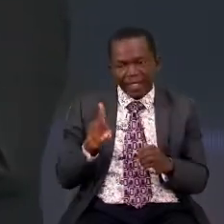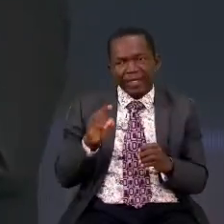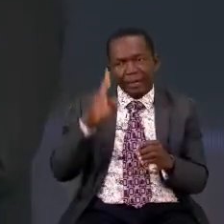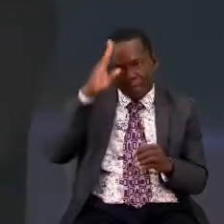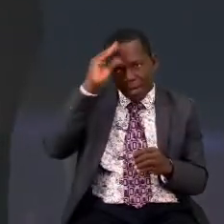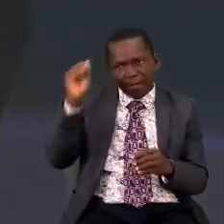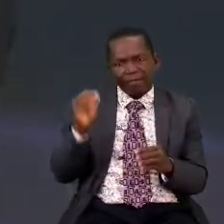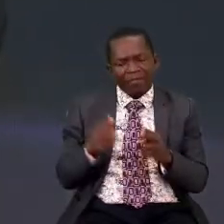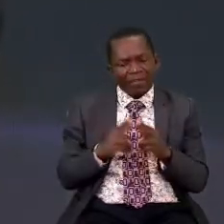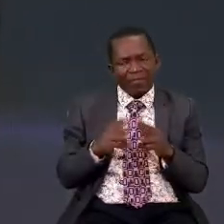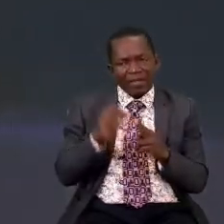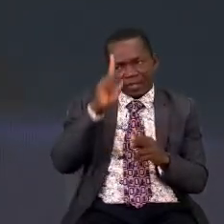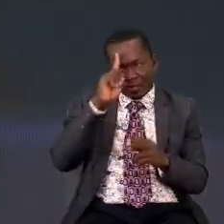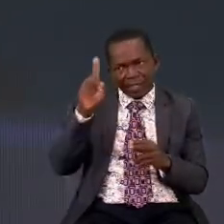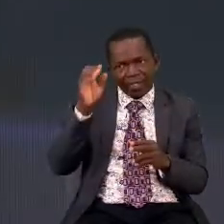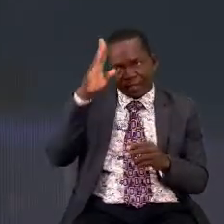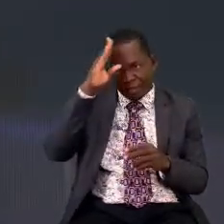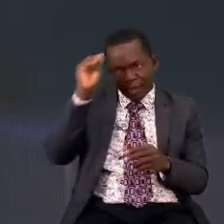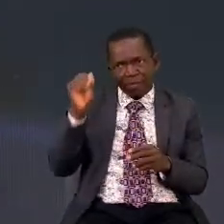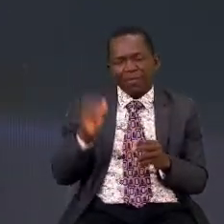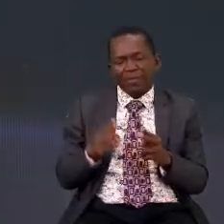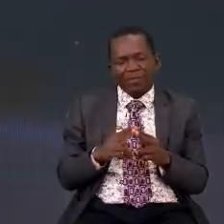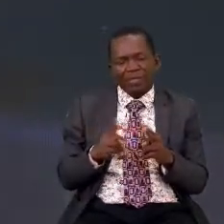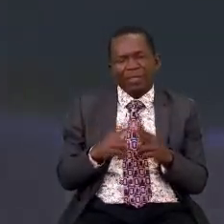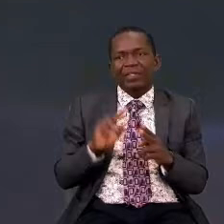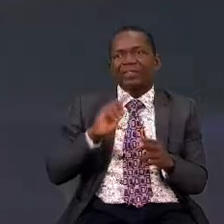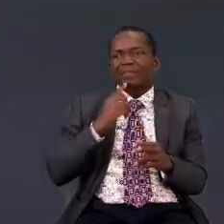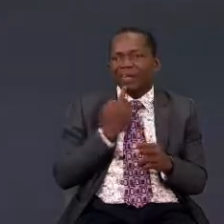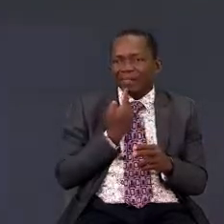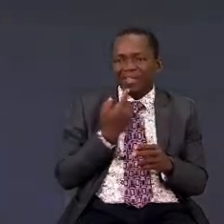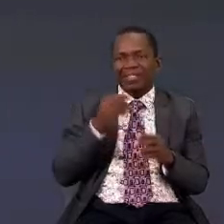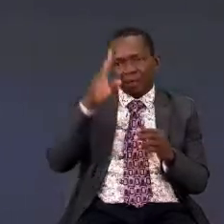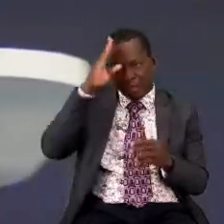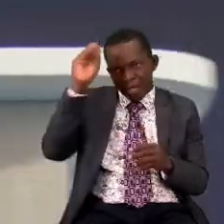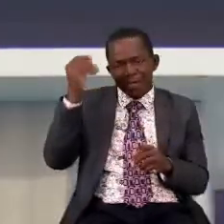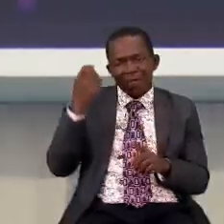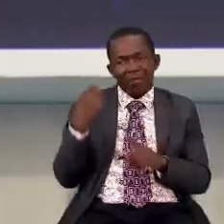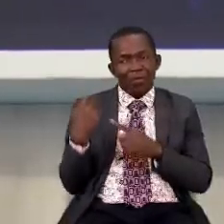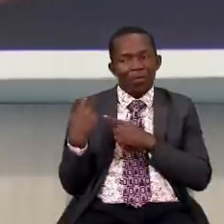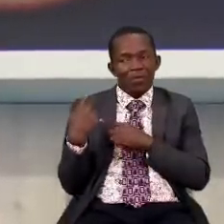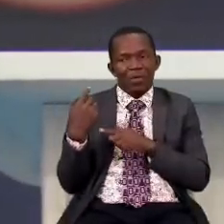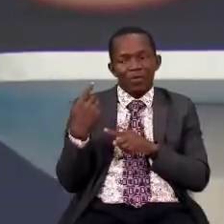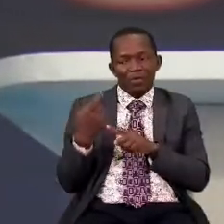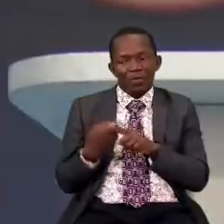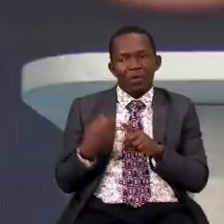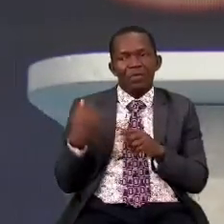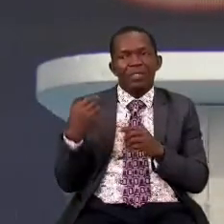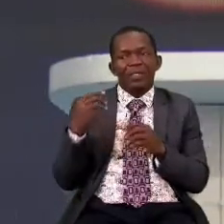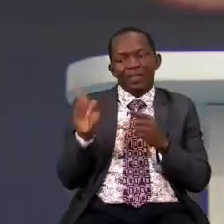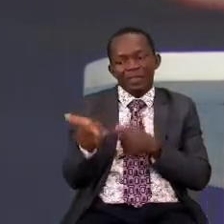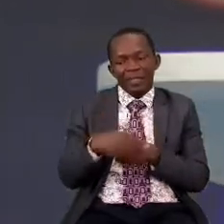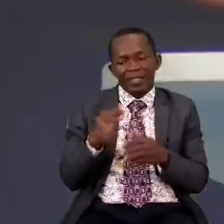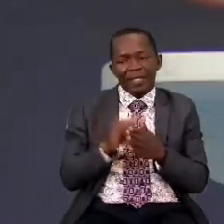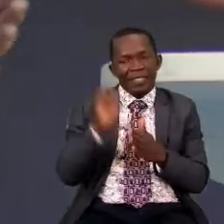church, he was a forthright man. And he was a determined man, a visionary man.